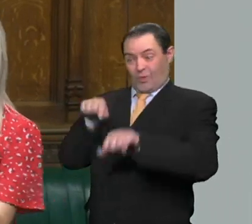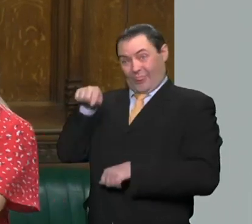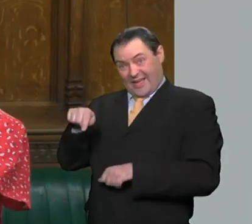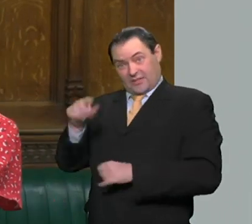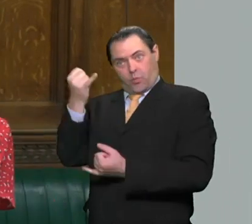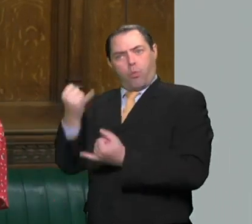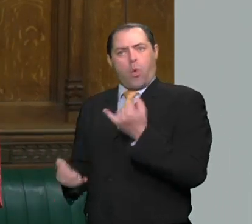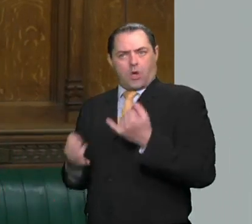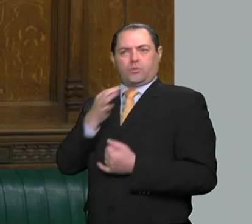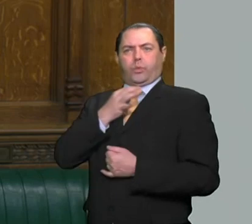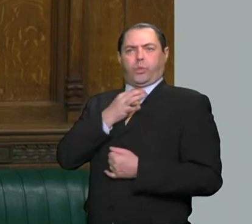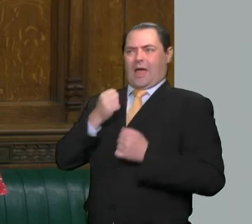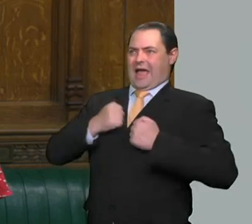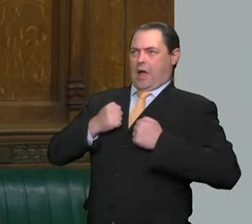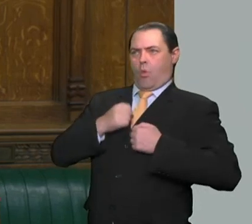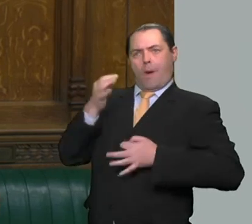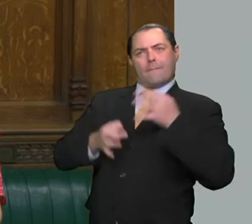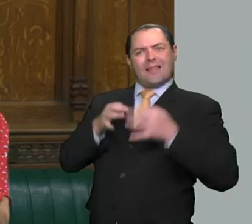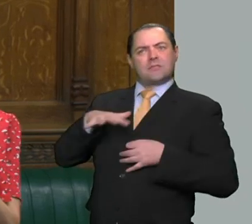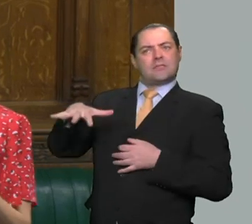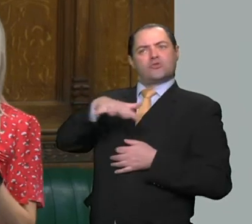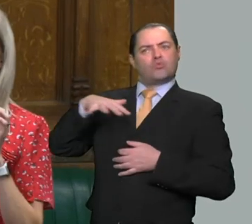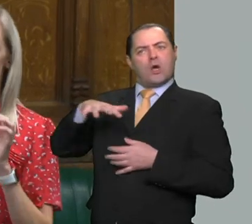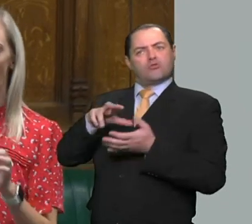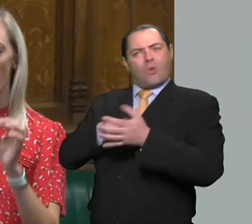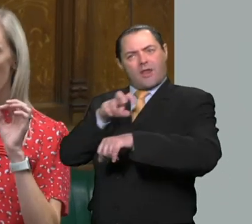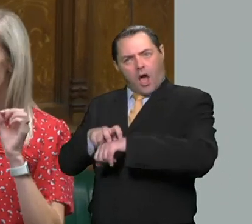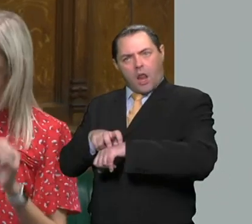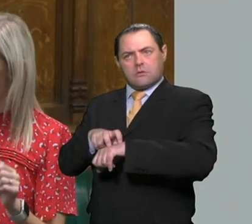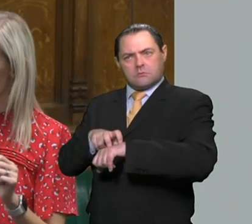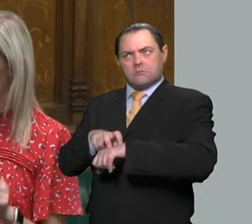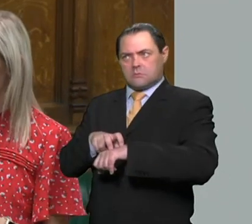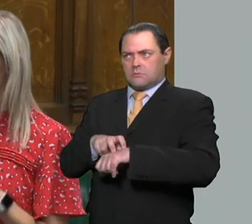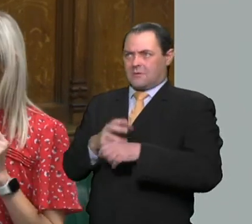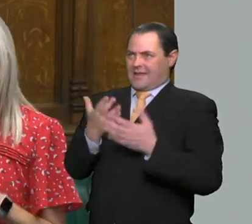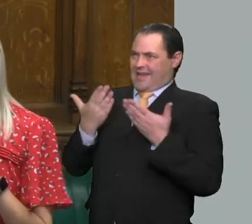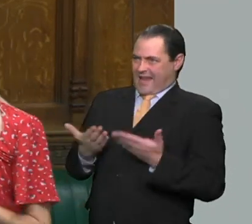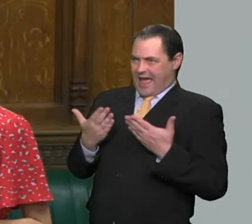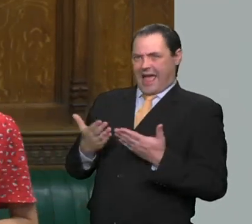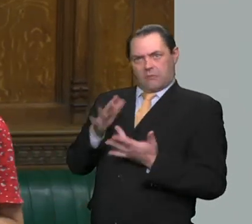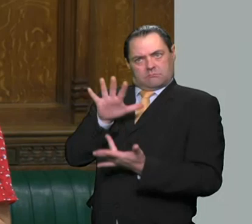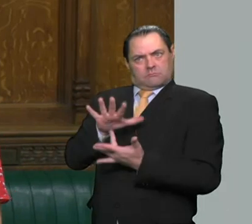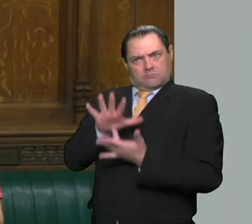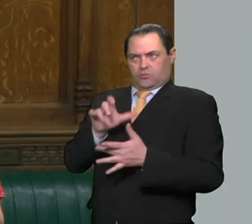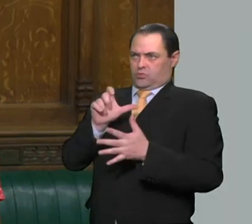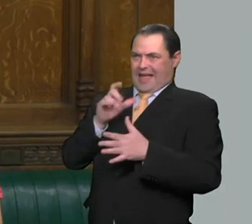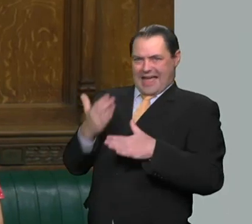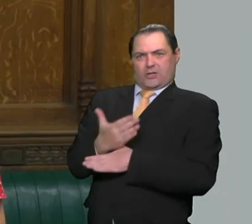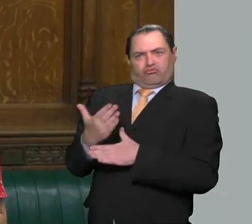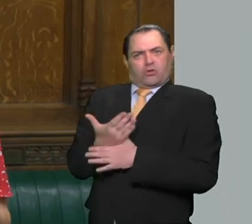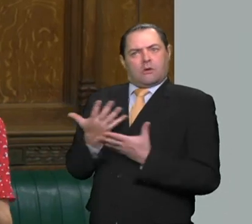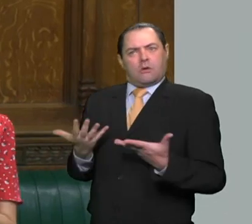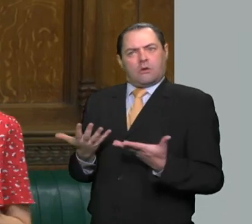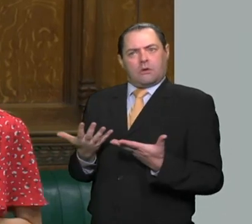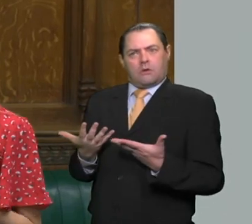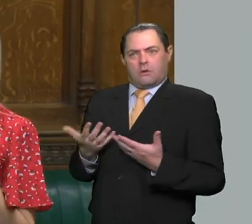danger to the political institutions? Mr. Speaker, the situation is now time critical. Does the Deputy Prime Minister agree with me that